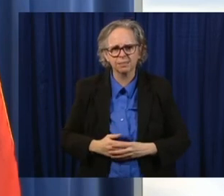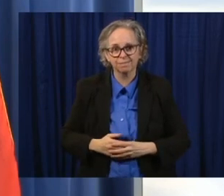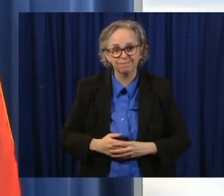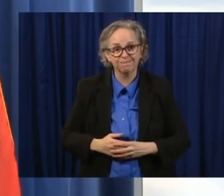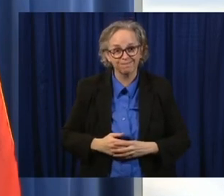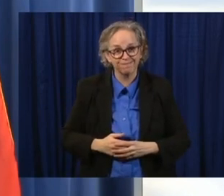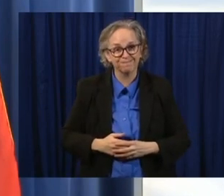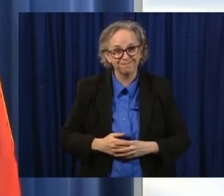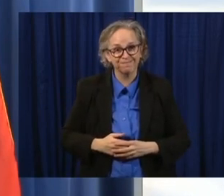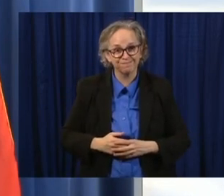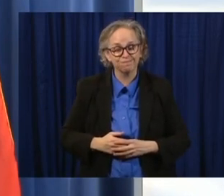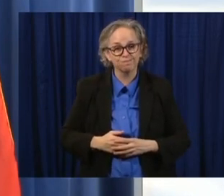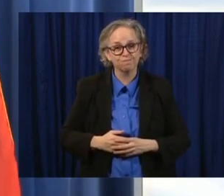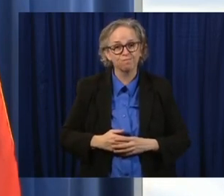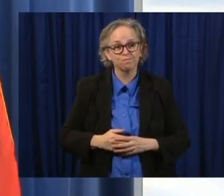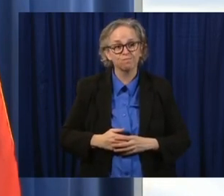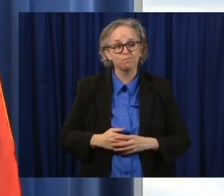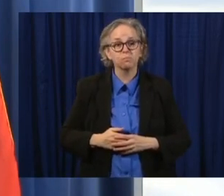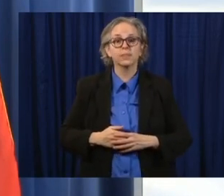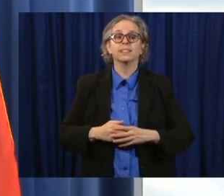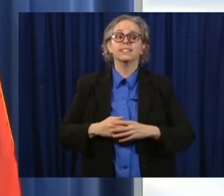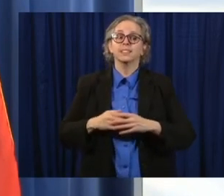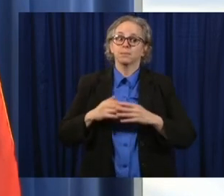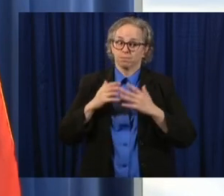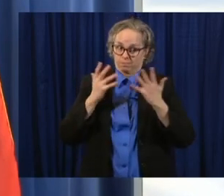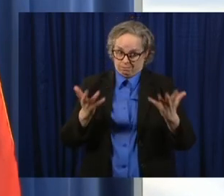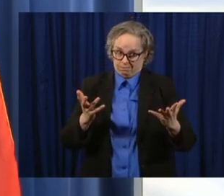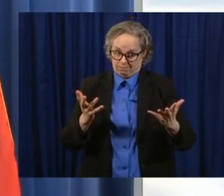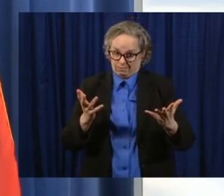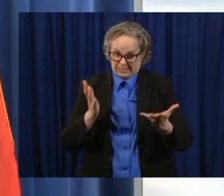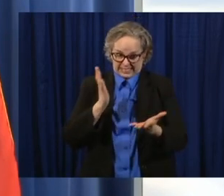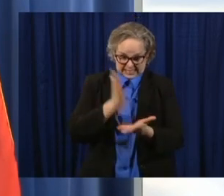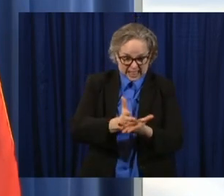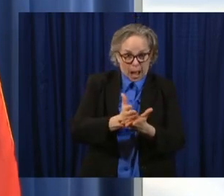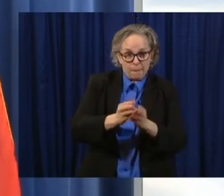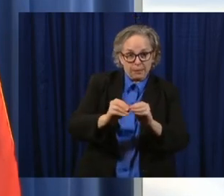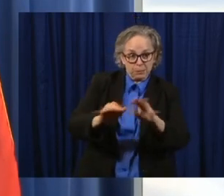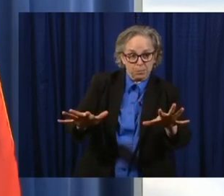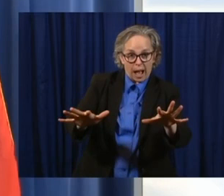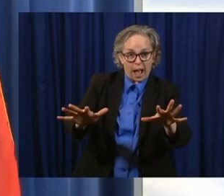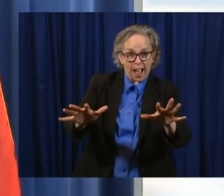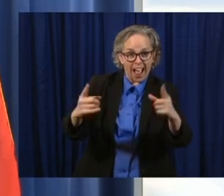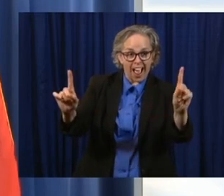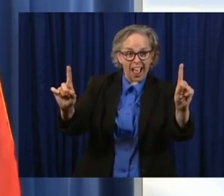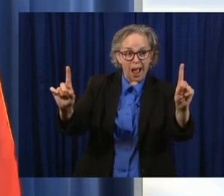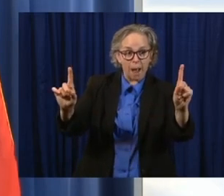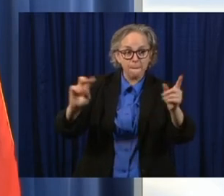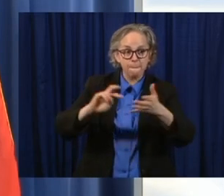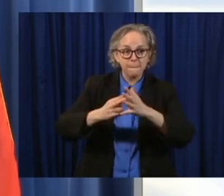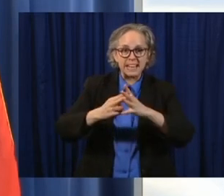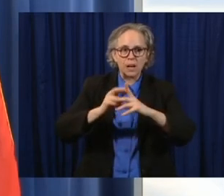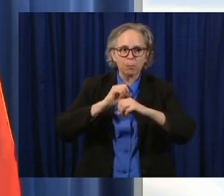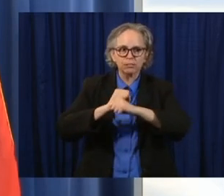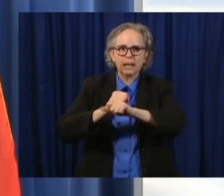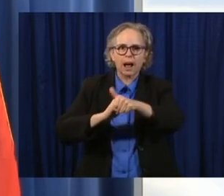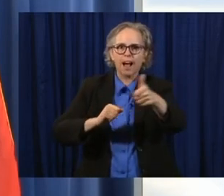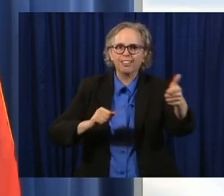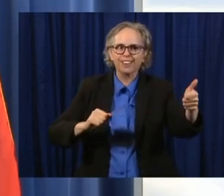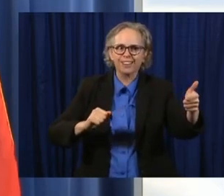By stopping the spread, we are protecting others, we are protecting ourselves.